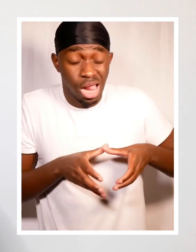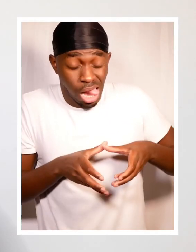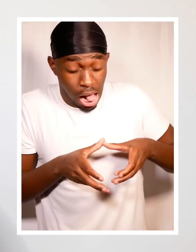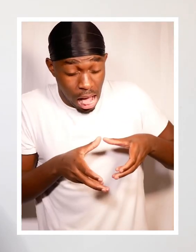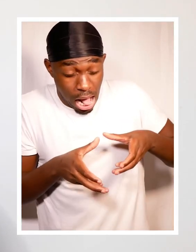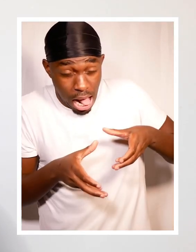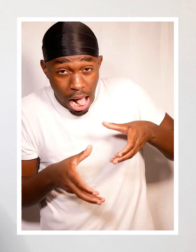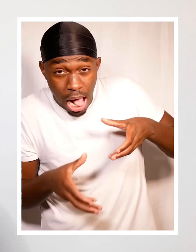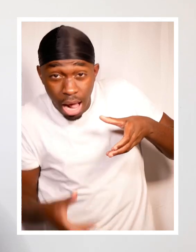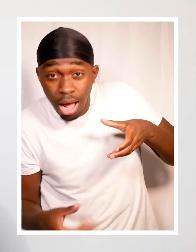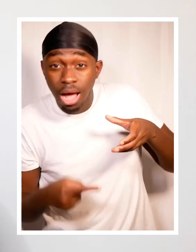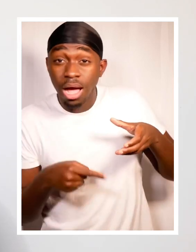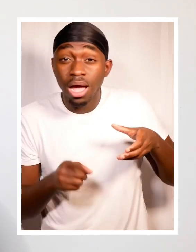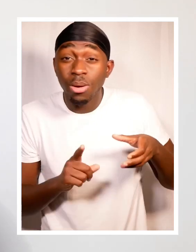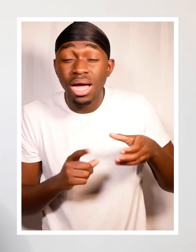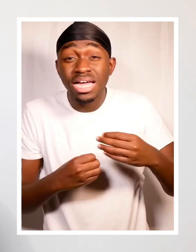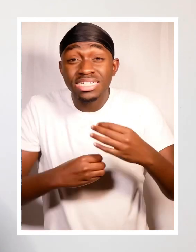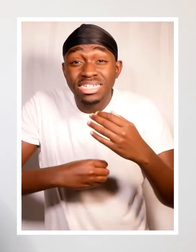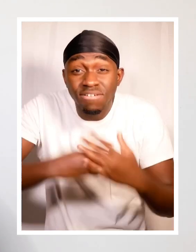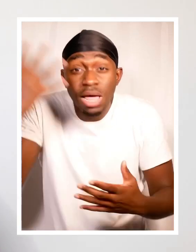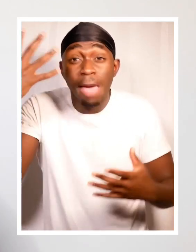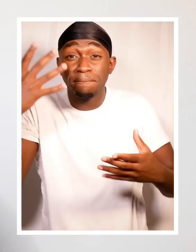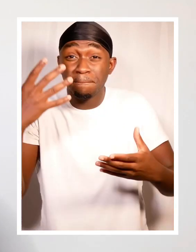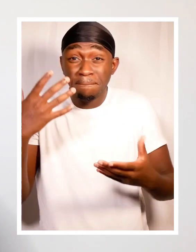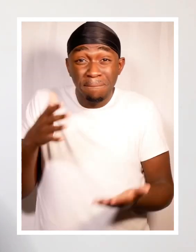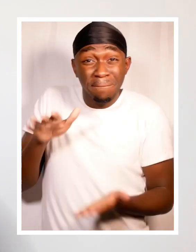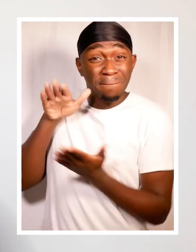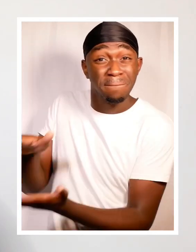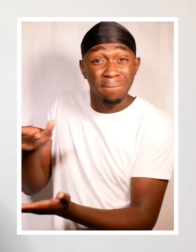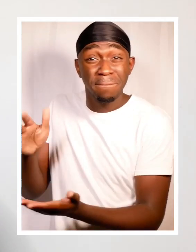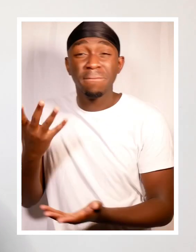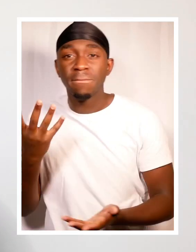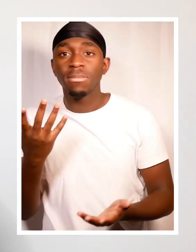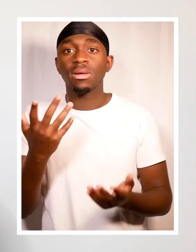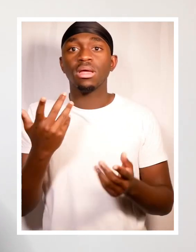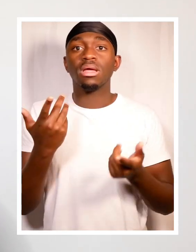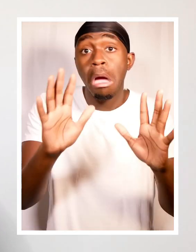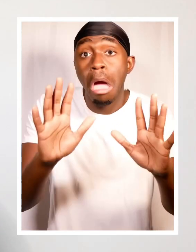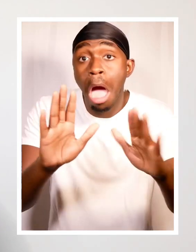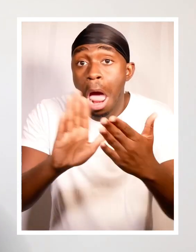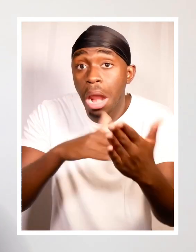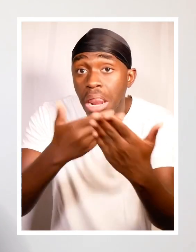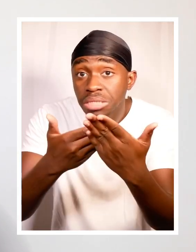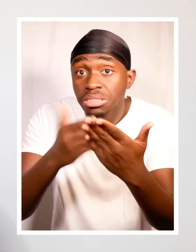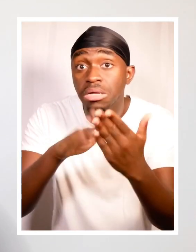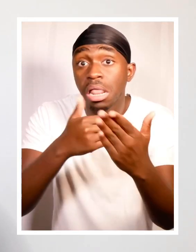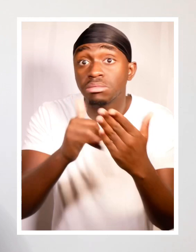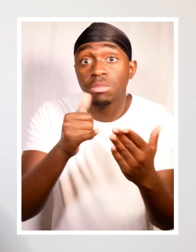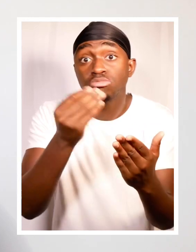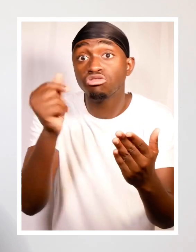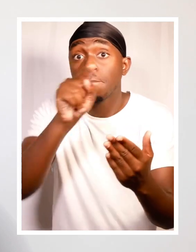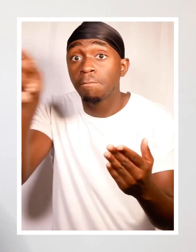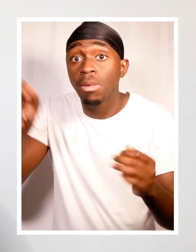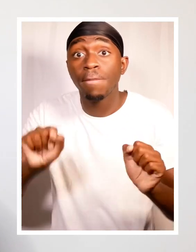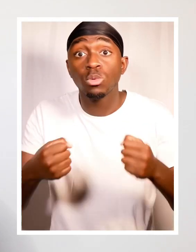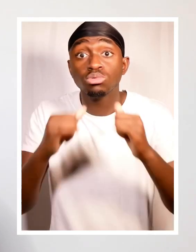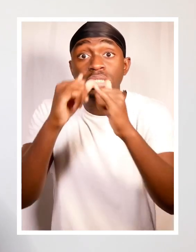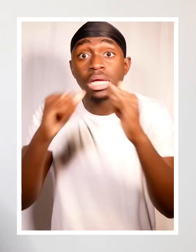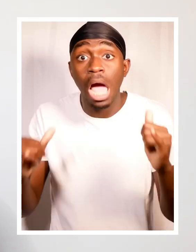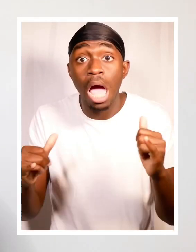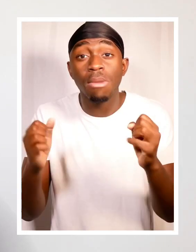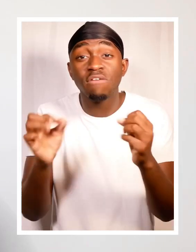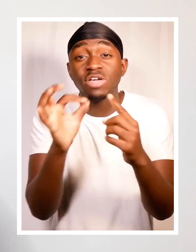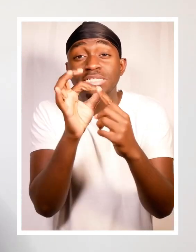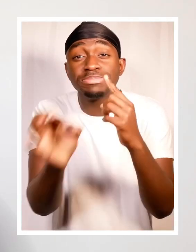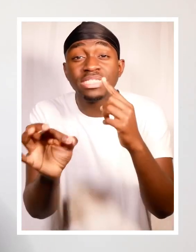account like if you've just been accepted to a boot camp course make sure that you're prepping yourself consistently before your